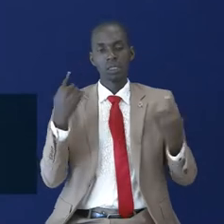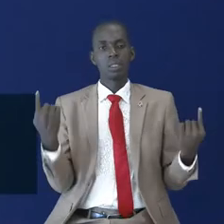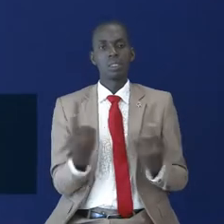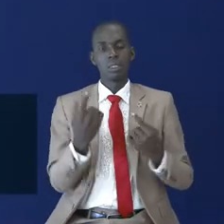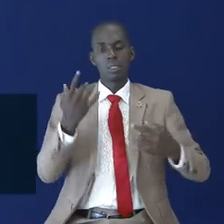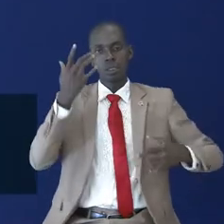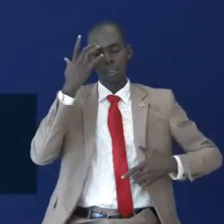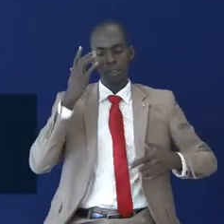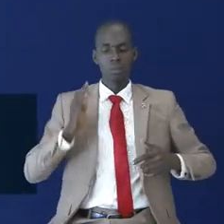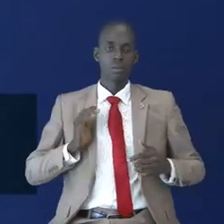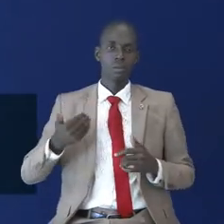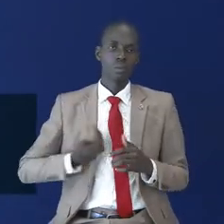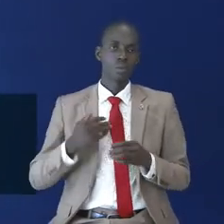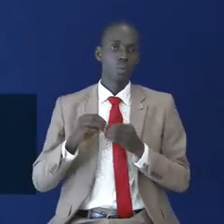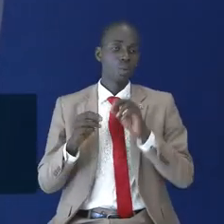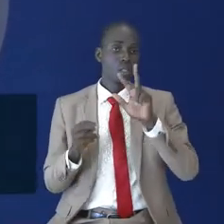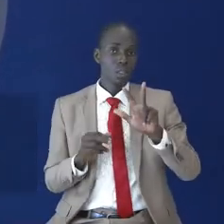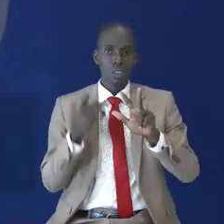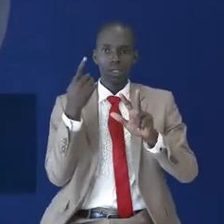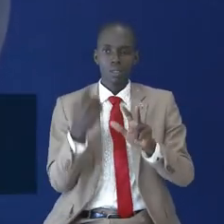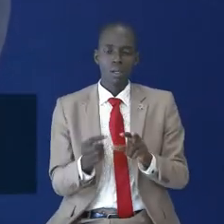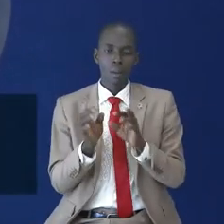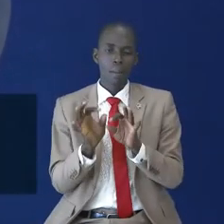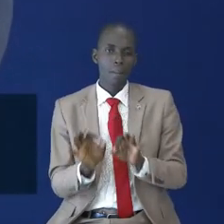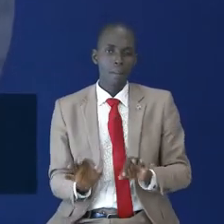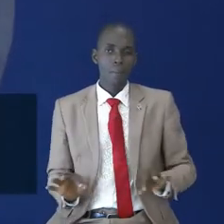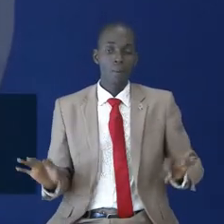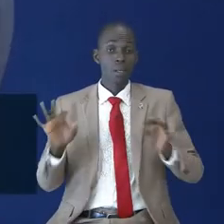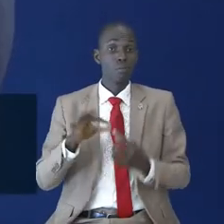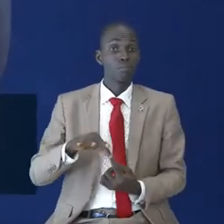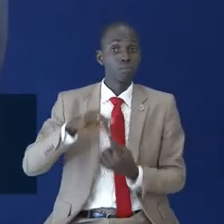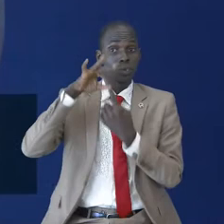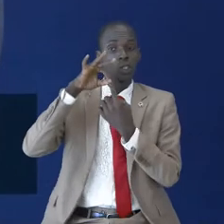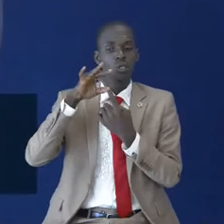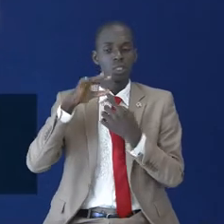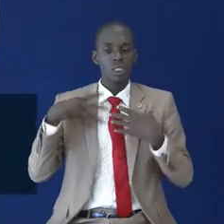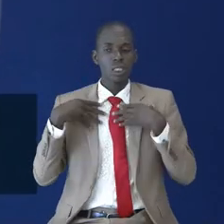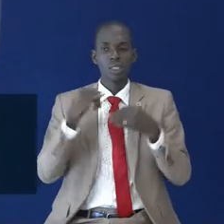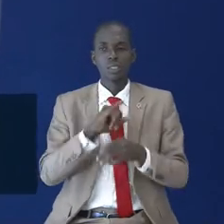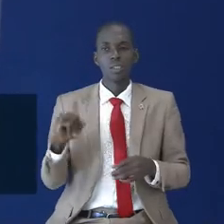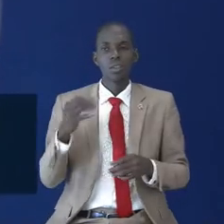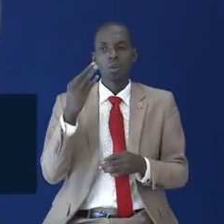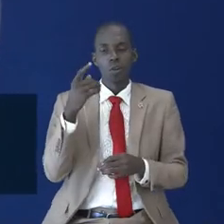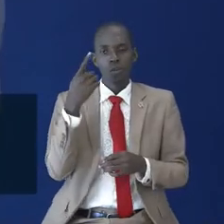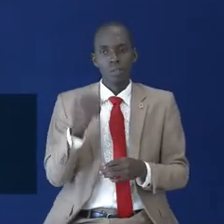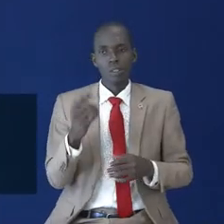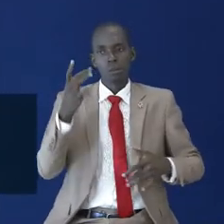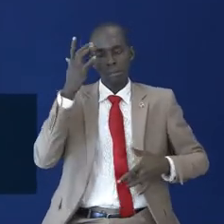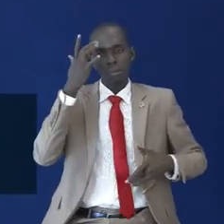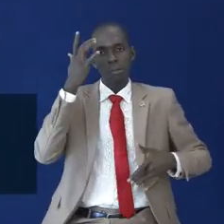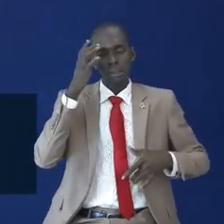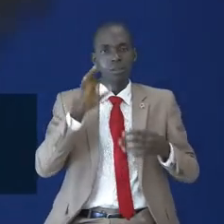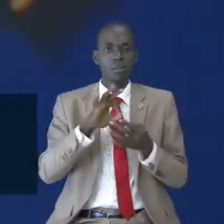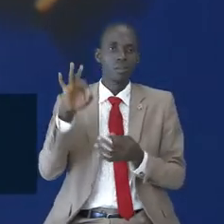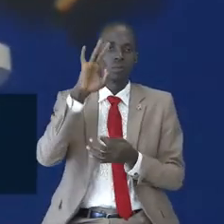soul. Number three, the precious healing for the seeking spirit. Look at